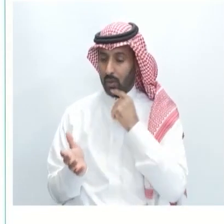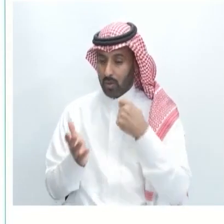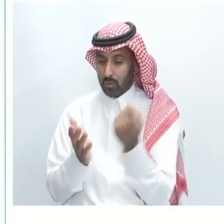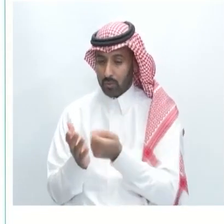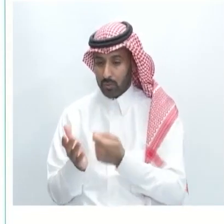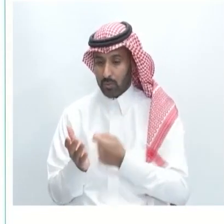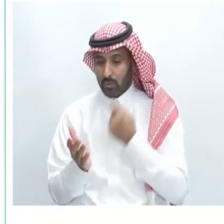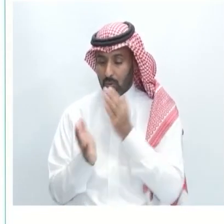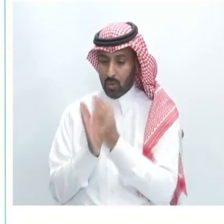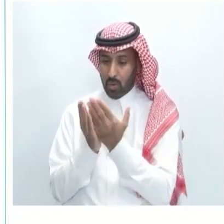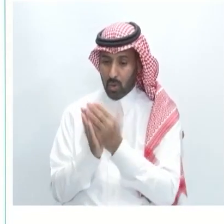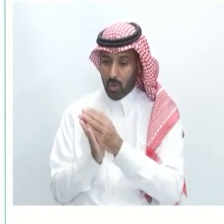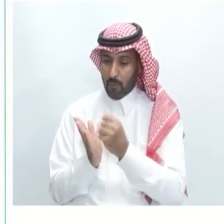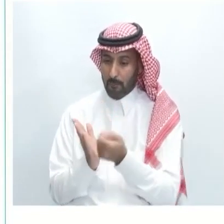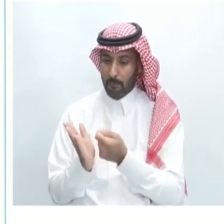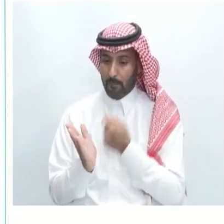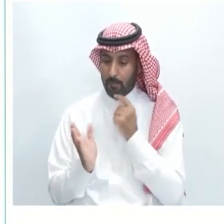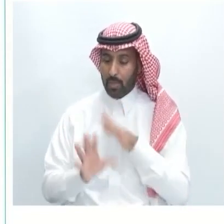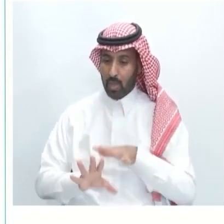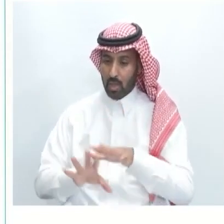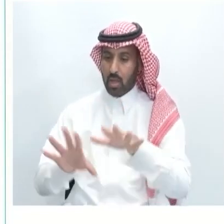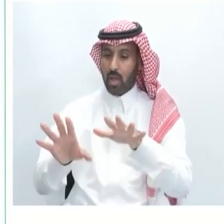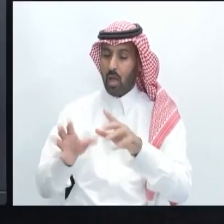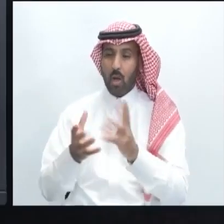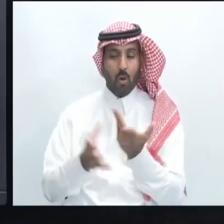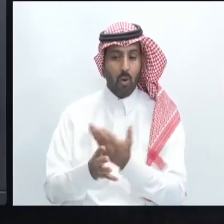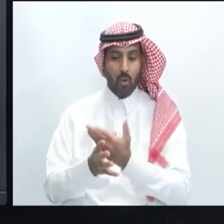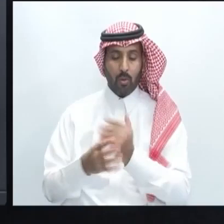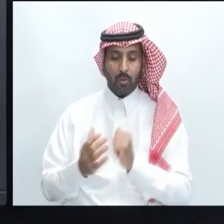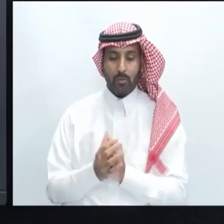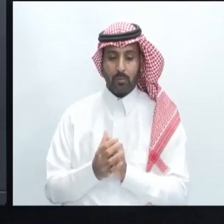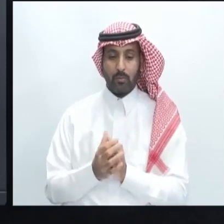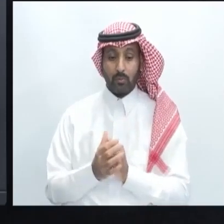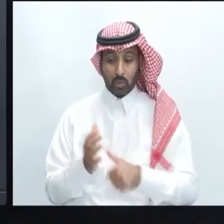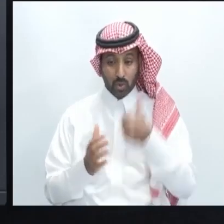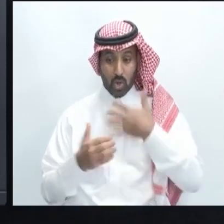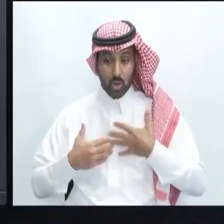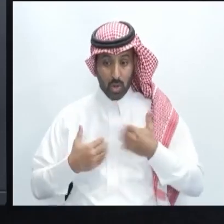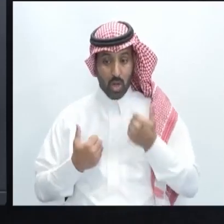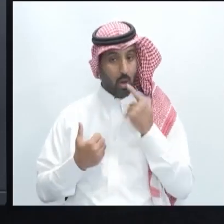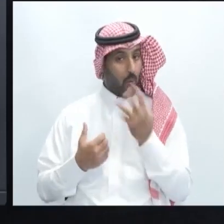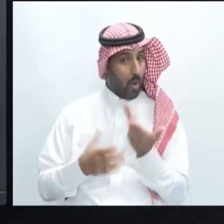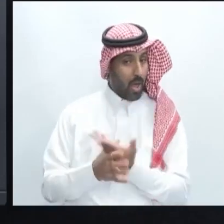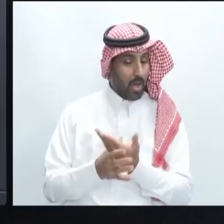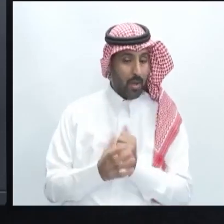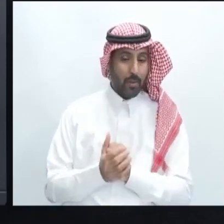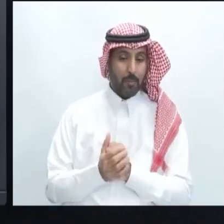Authors, what about authors? They are satisfied, and why is that? Why are authors